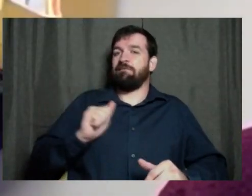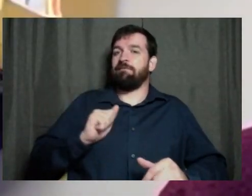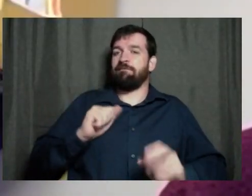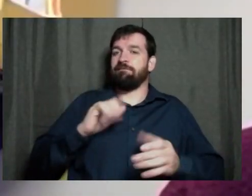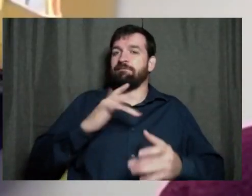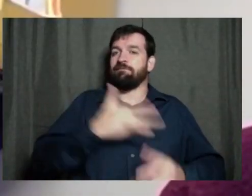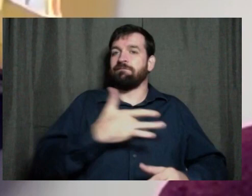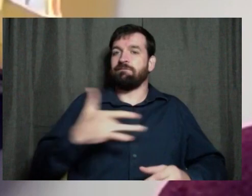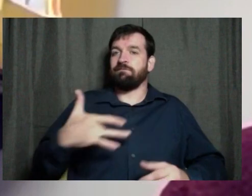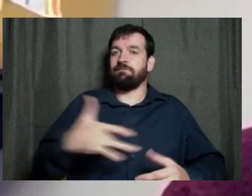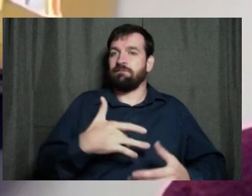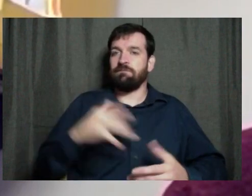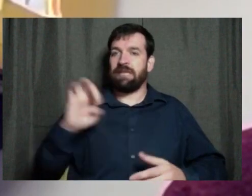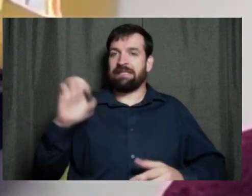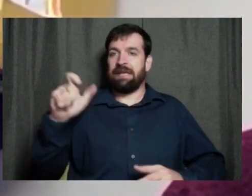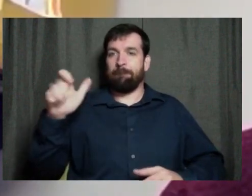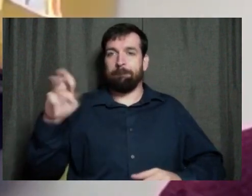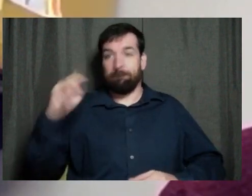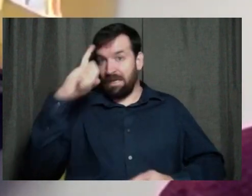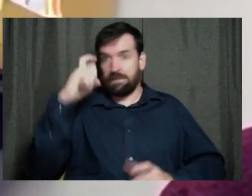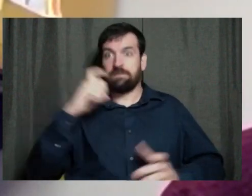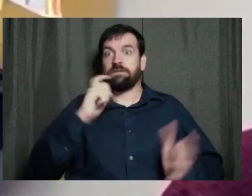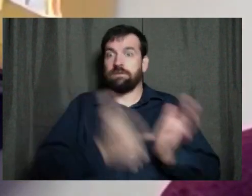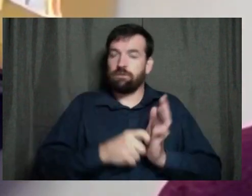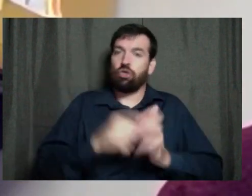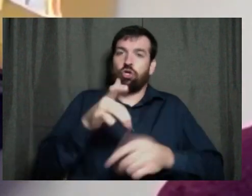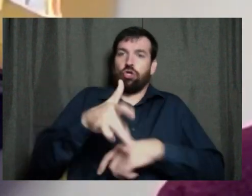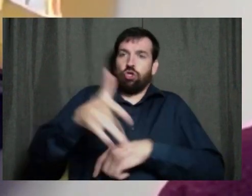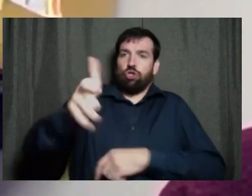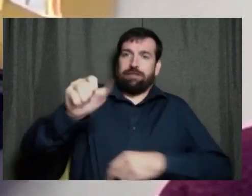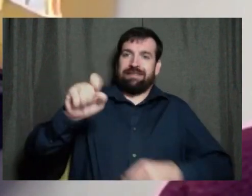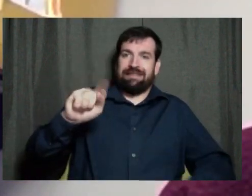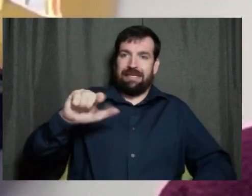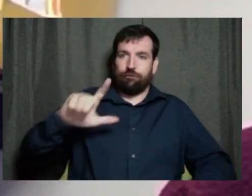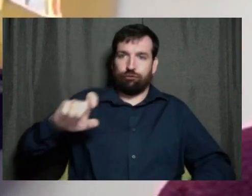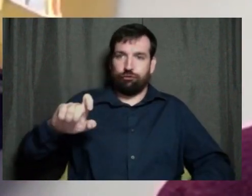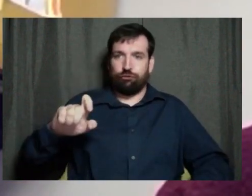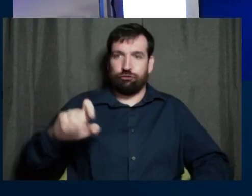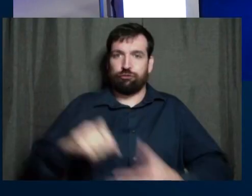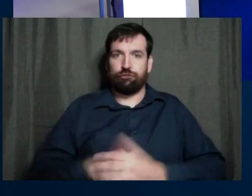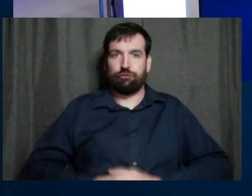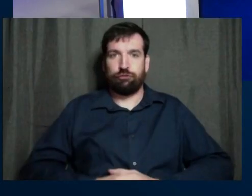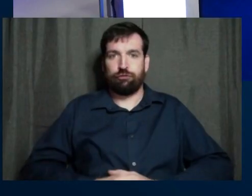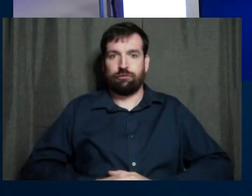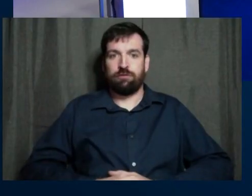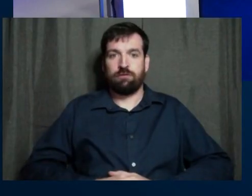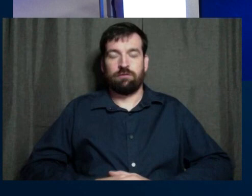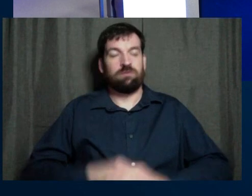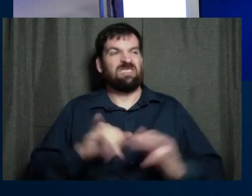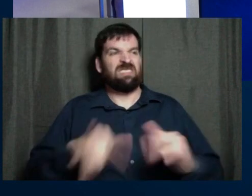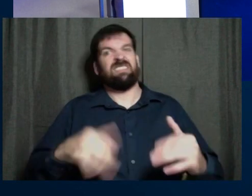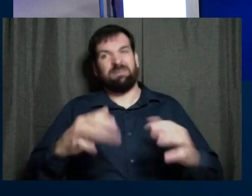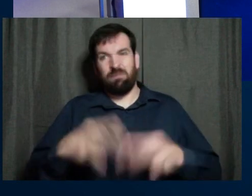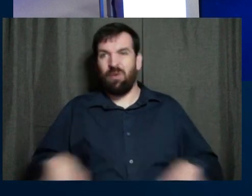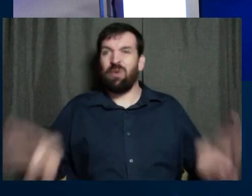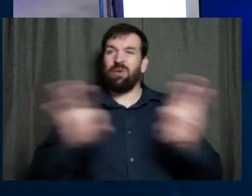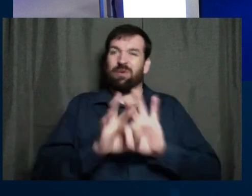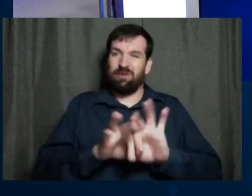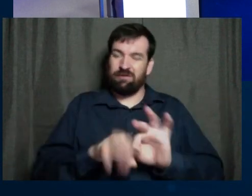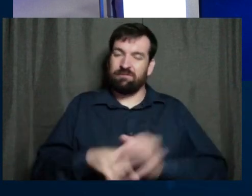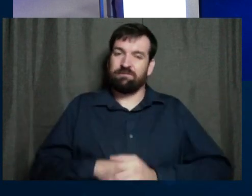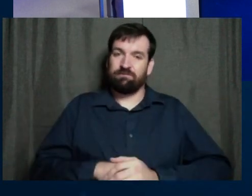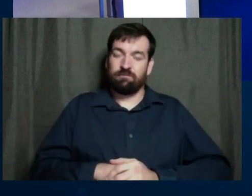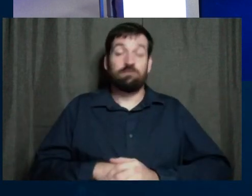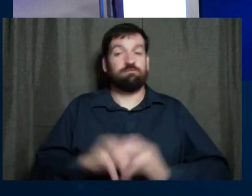lucky that I did, because we caught it at an early stage. And that's so important. We so talk important. about that. So important. And